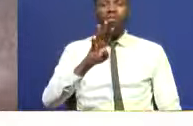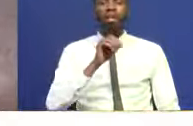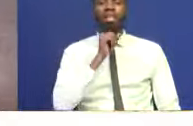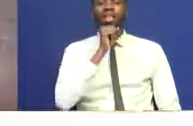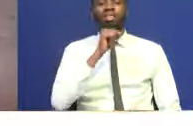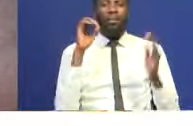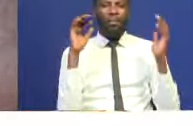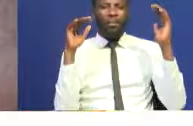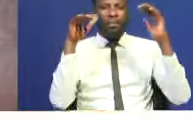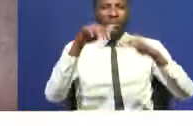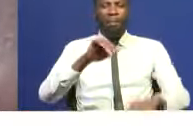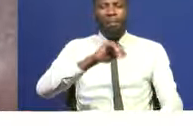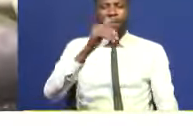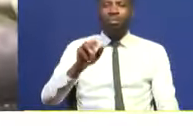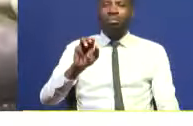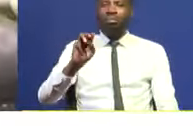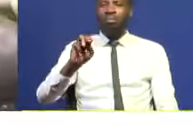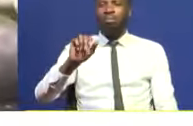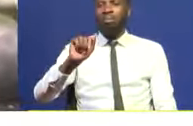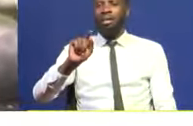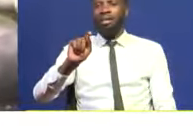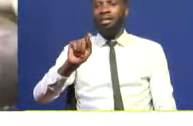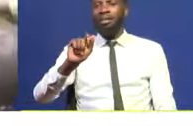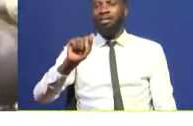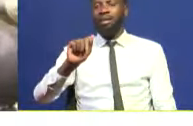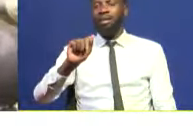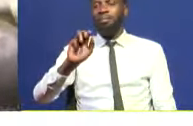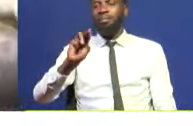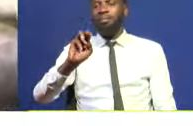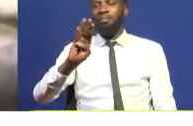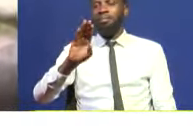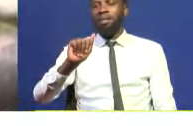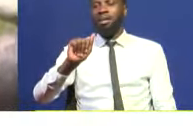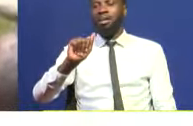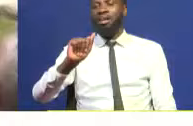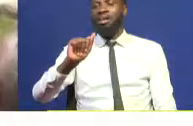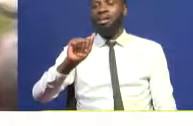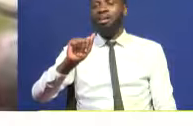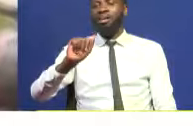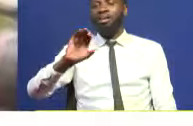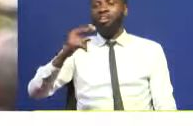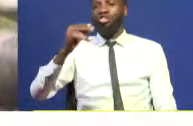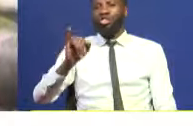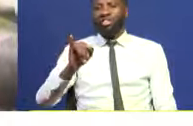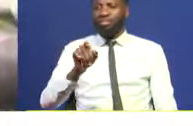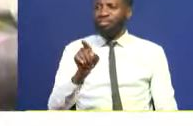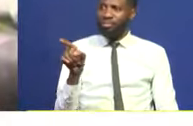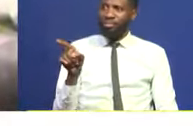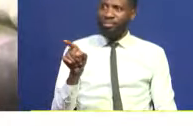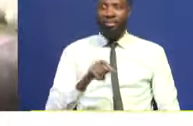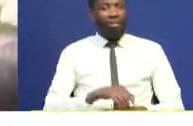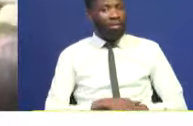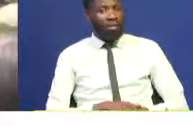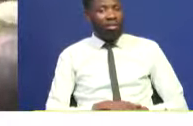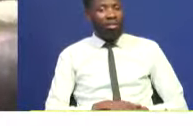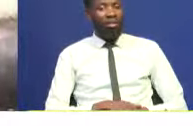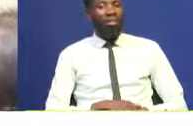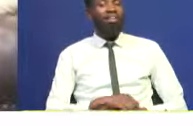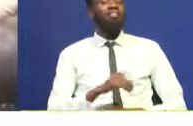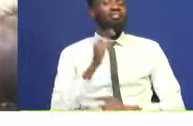at Mount Matambach in Aldai constituency. Here, tradition met tragedy. The